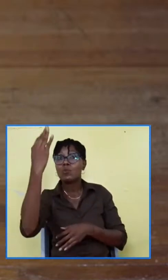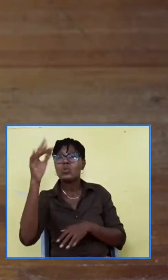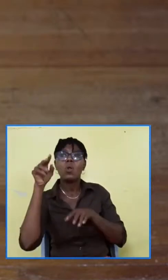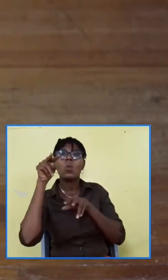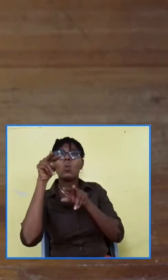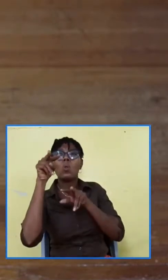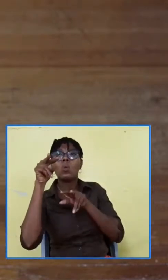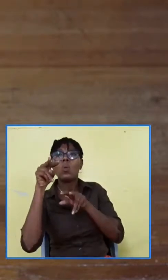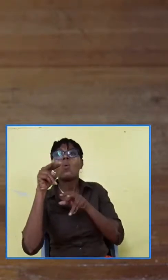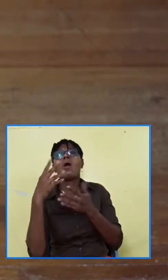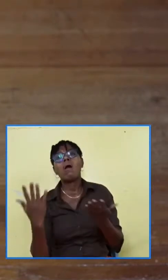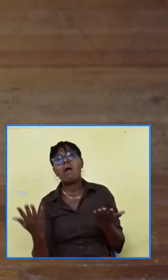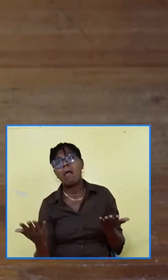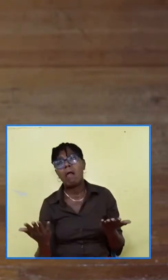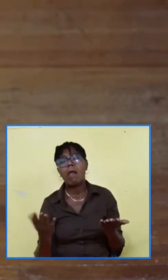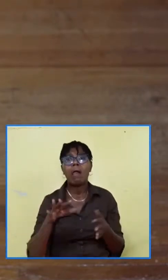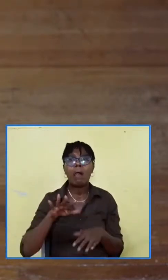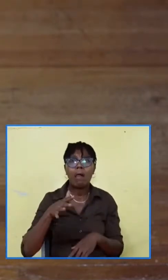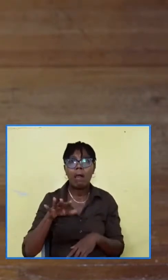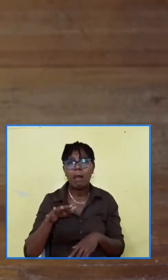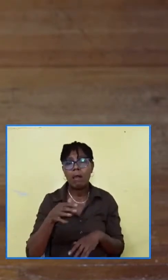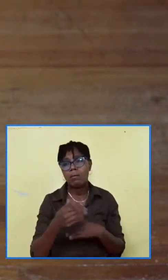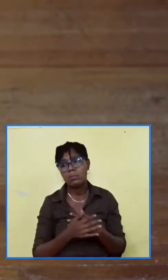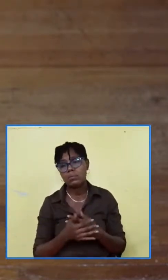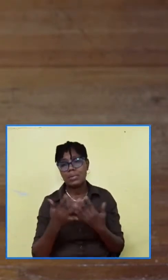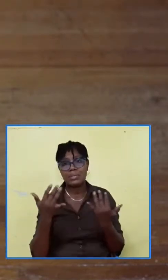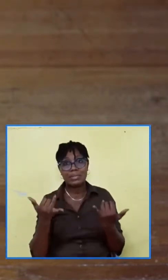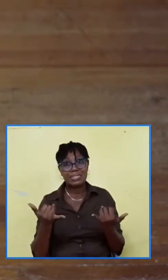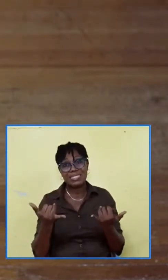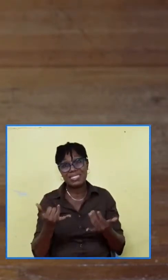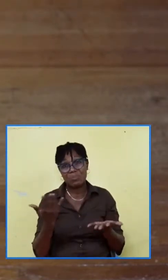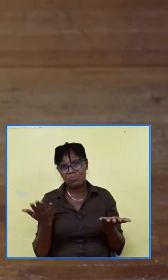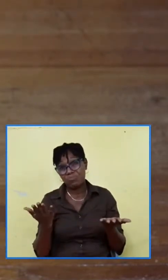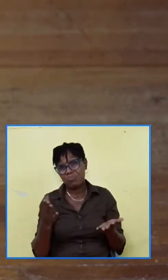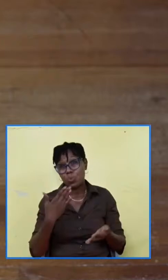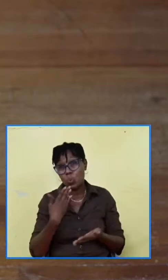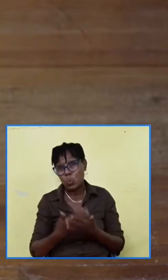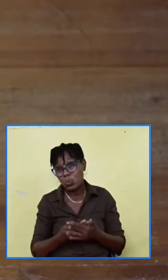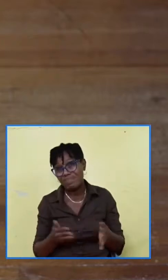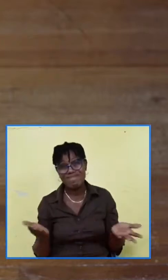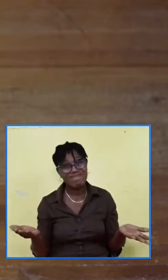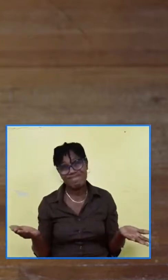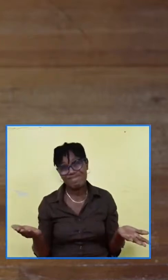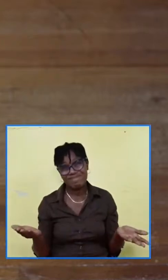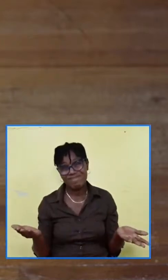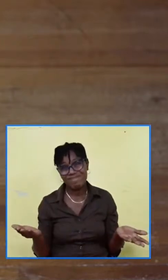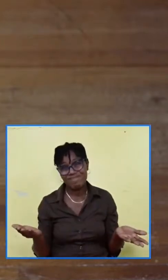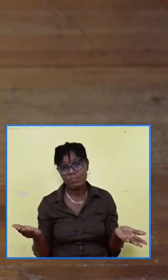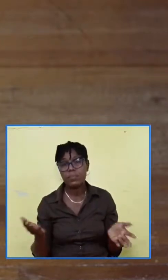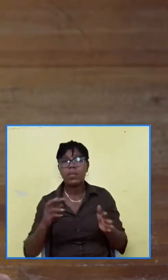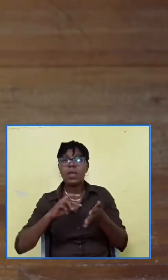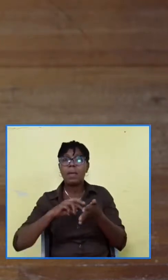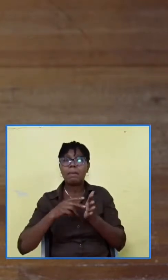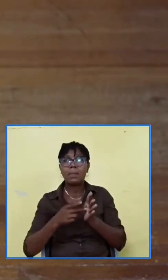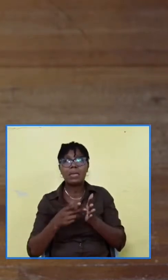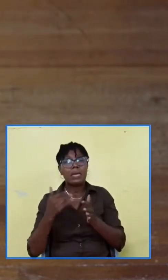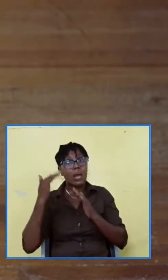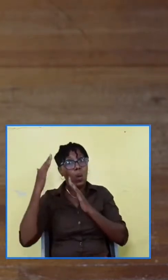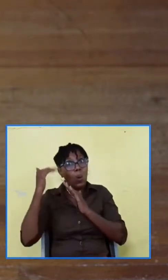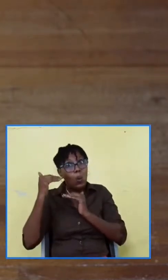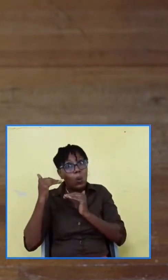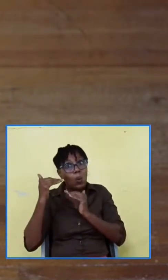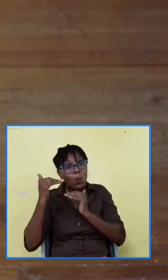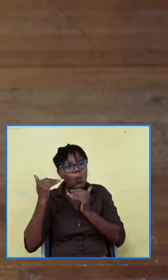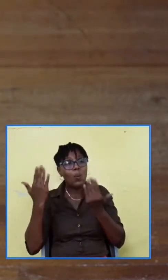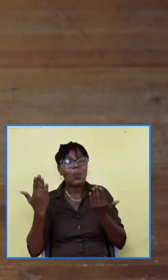the results this time are less favorable. It does not mean that, let's say, for example, I really hope that after the